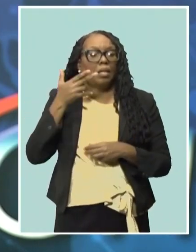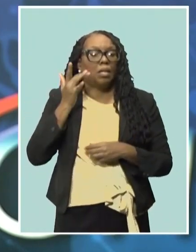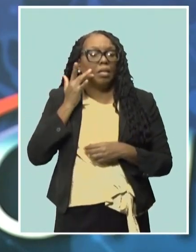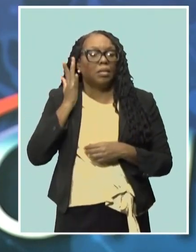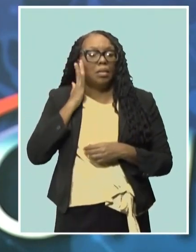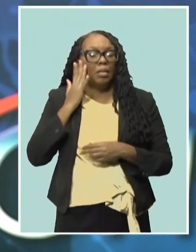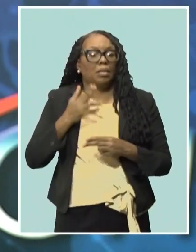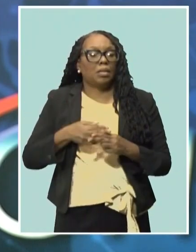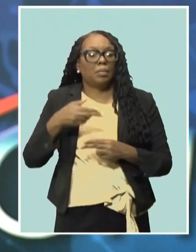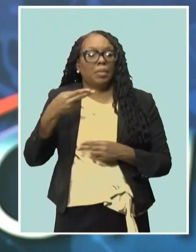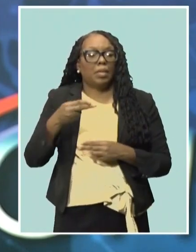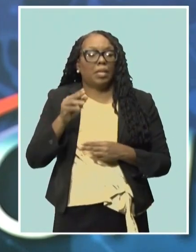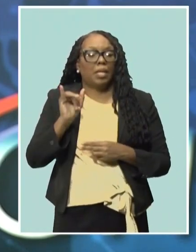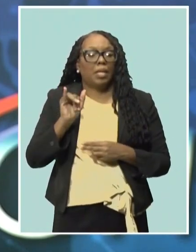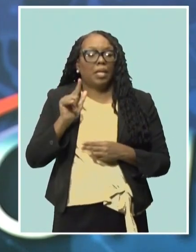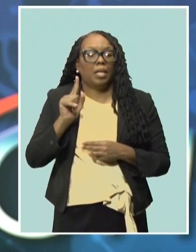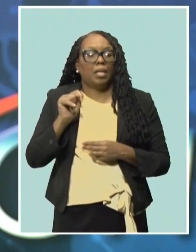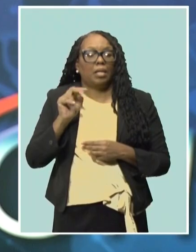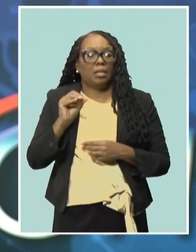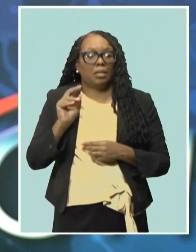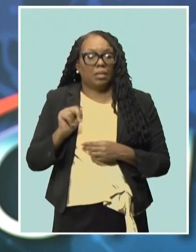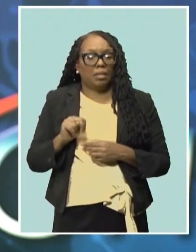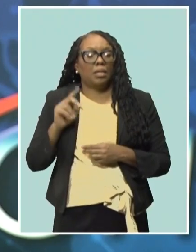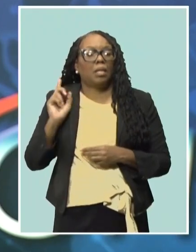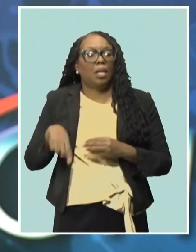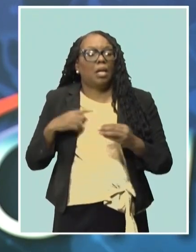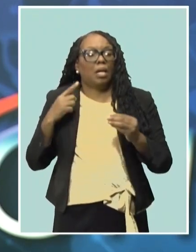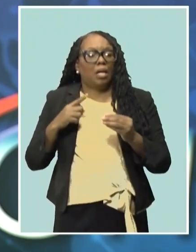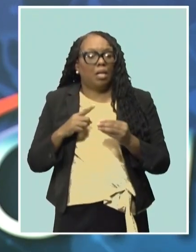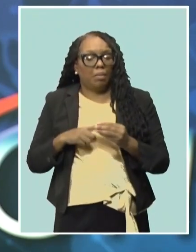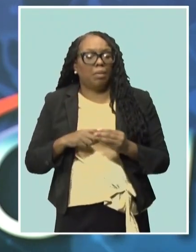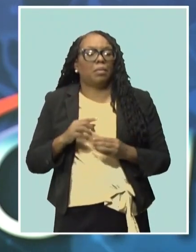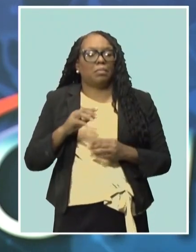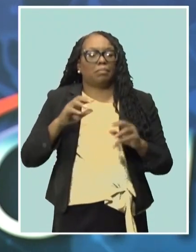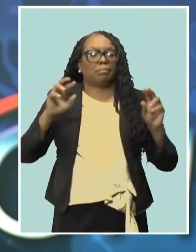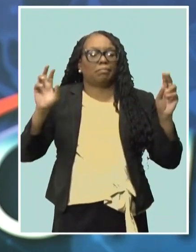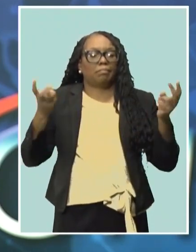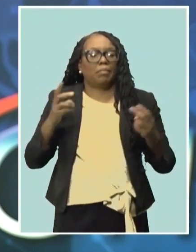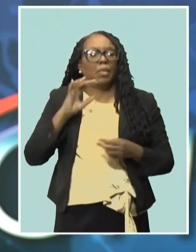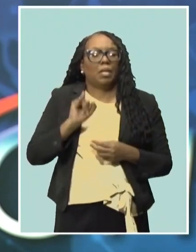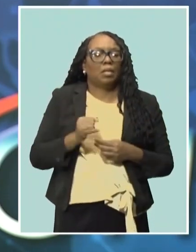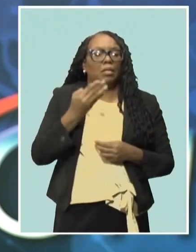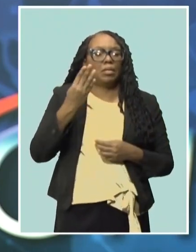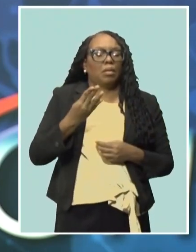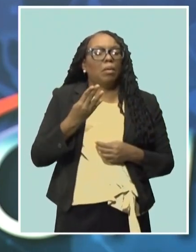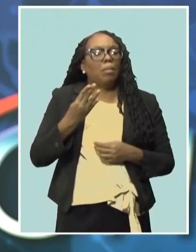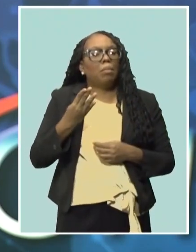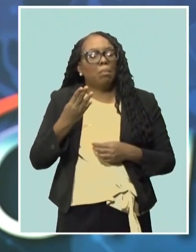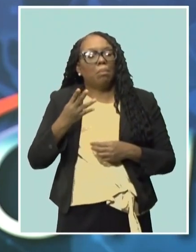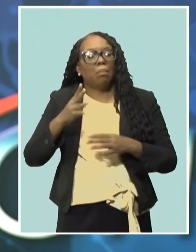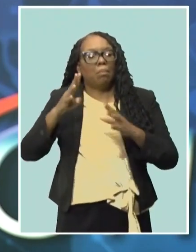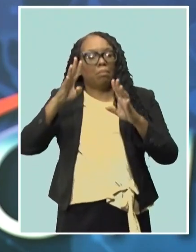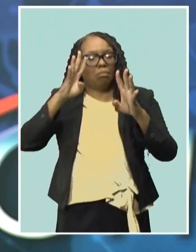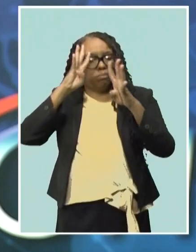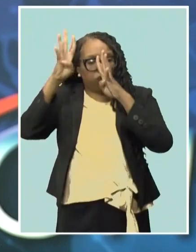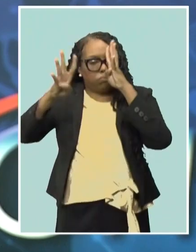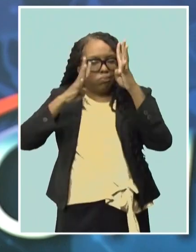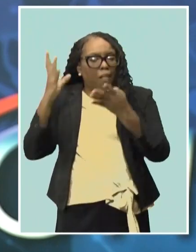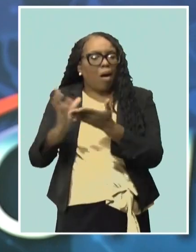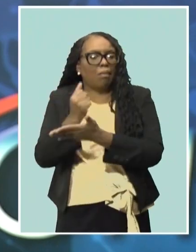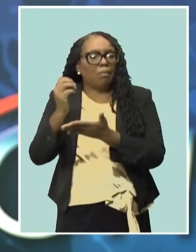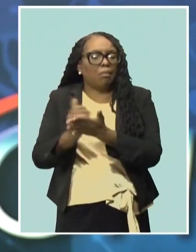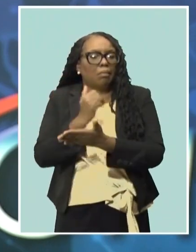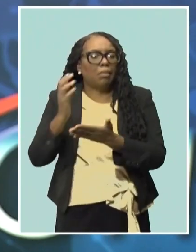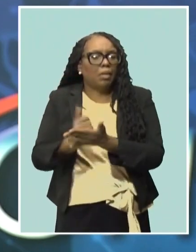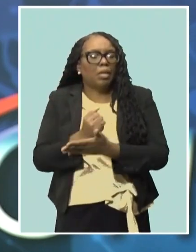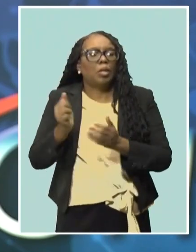the National Symposium on the Just Transition and Job Creation in the Green and Blue Economy. That 3-day session is being